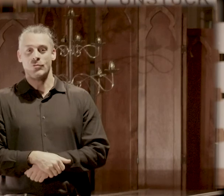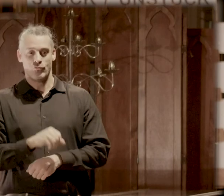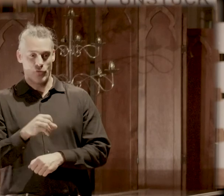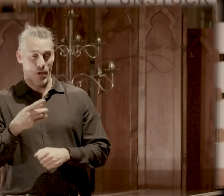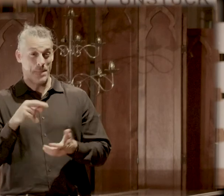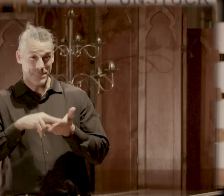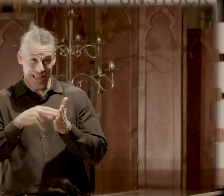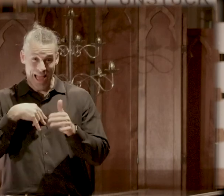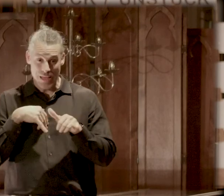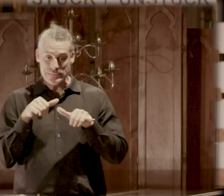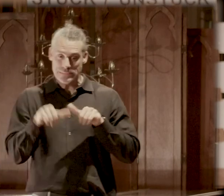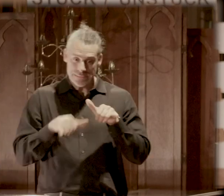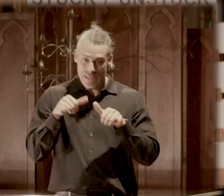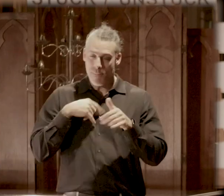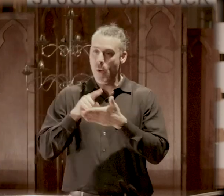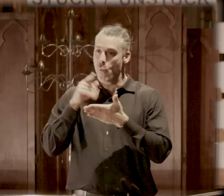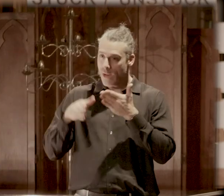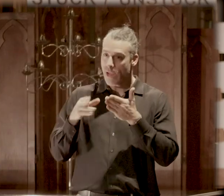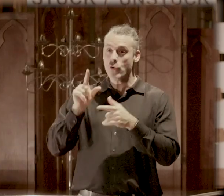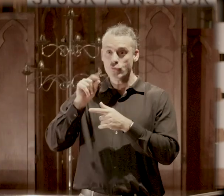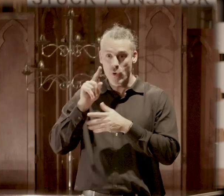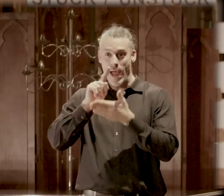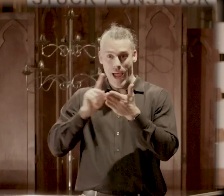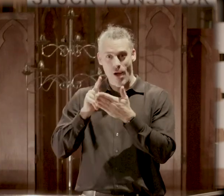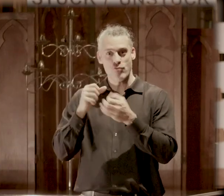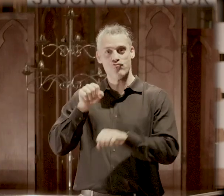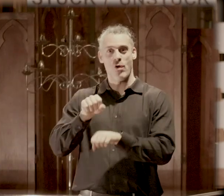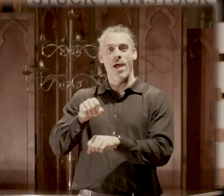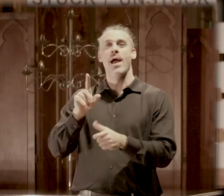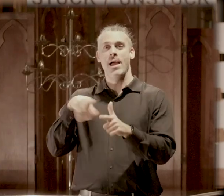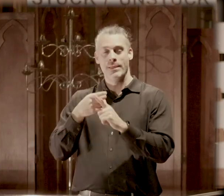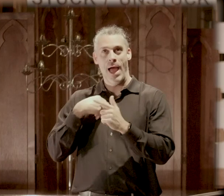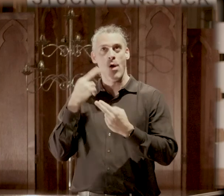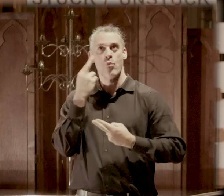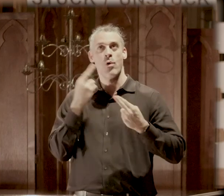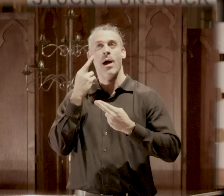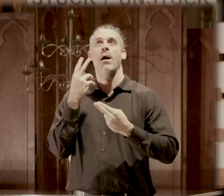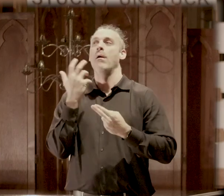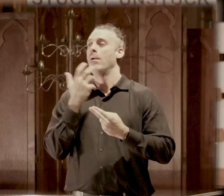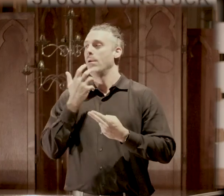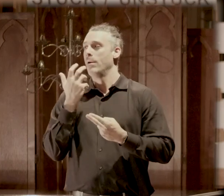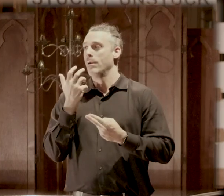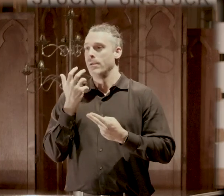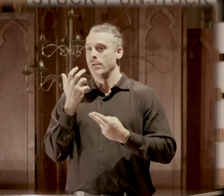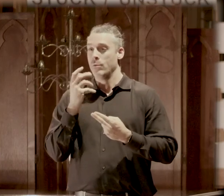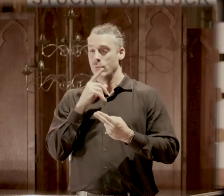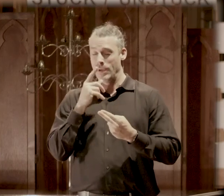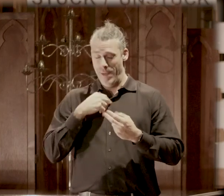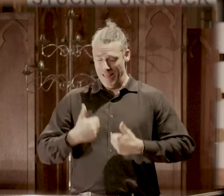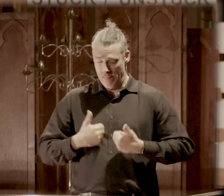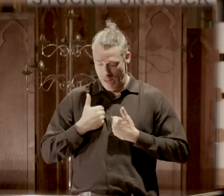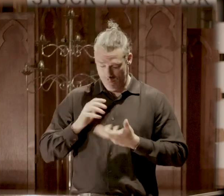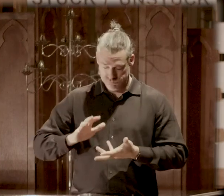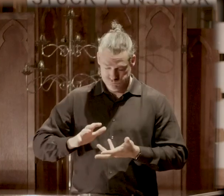So I was gonna be spending my weekend 20 hours on the road. And when I realized this,